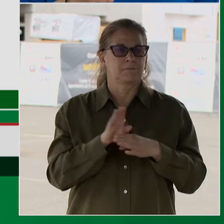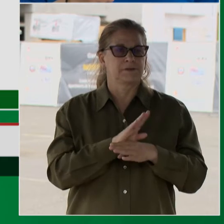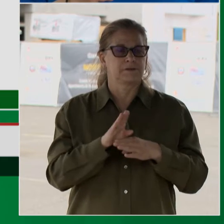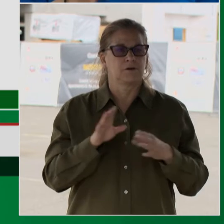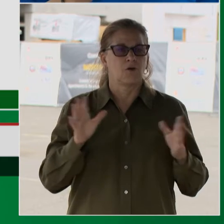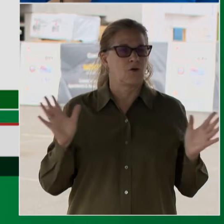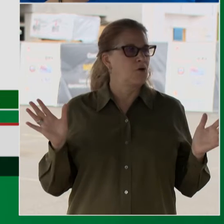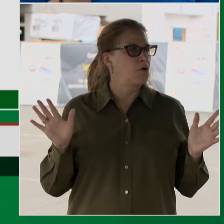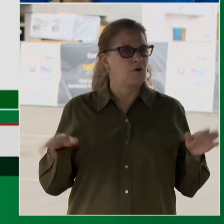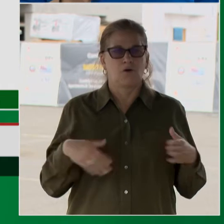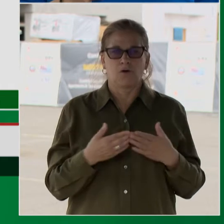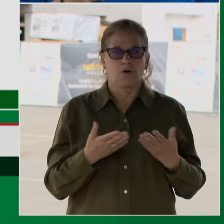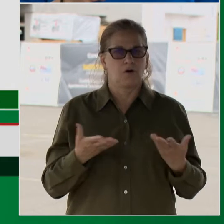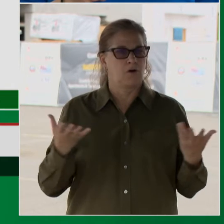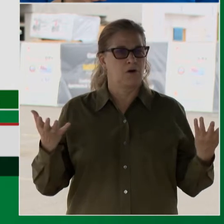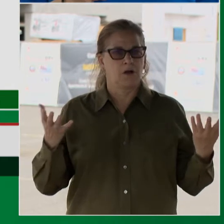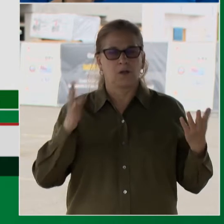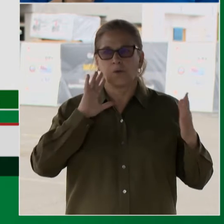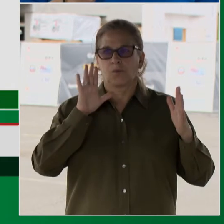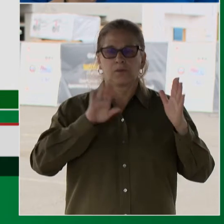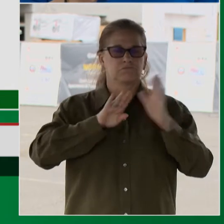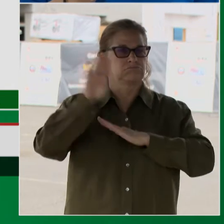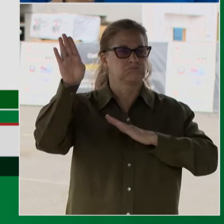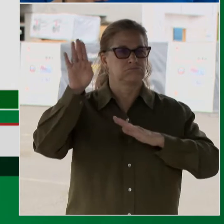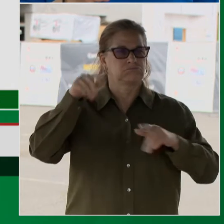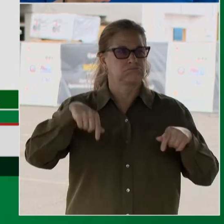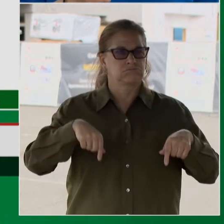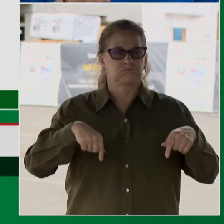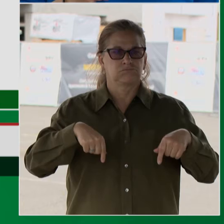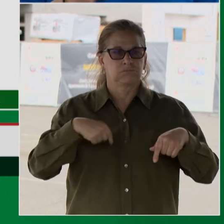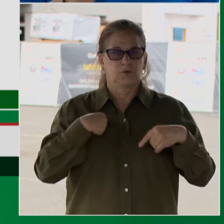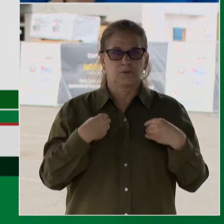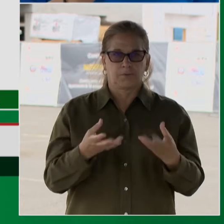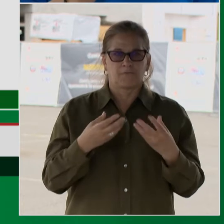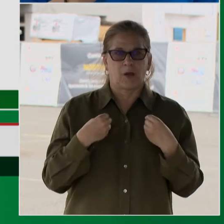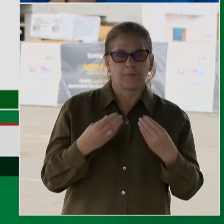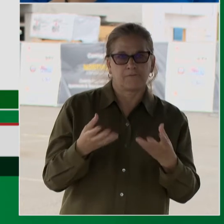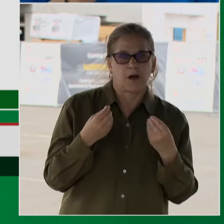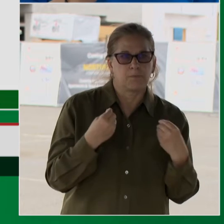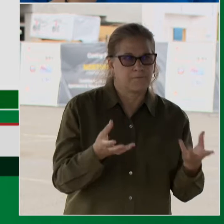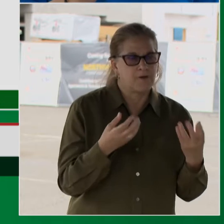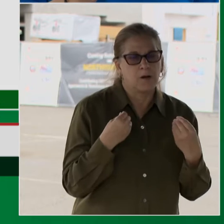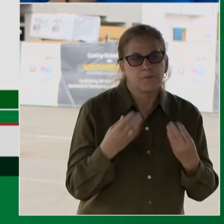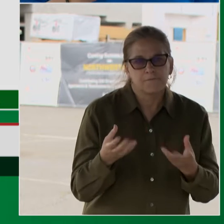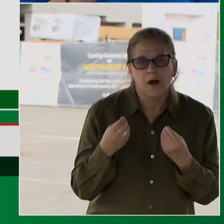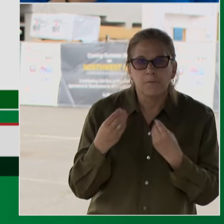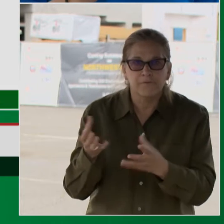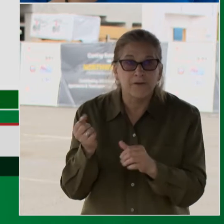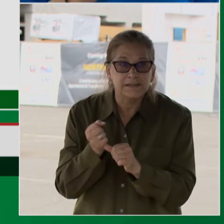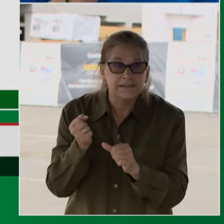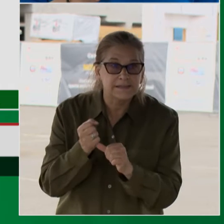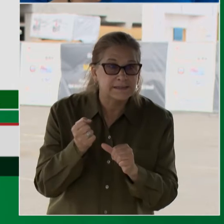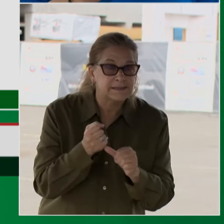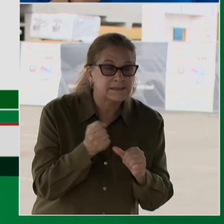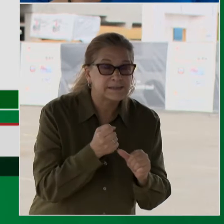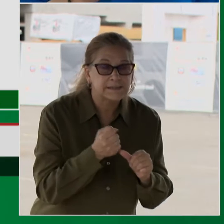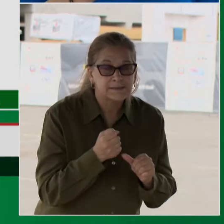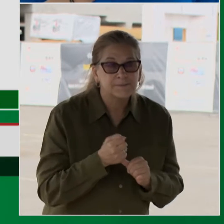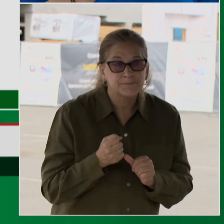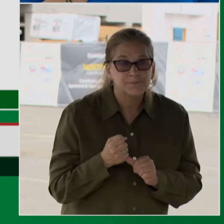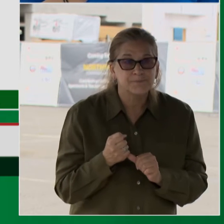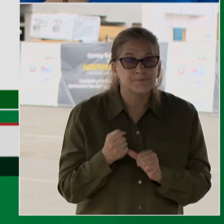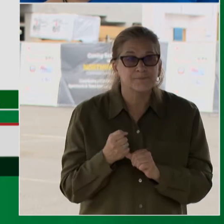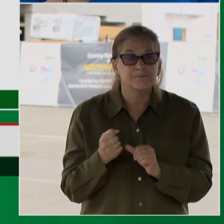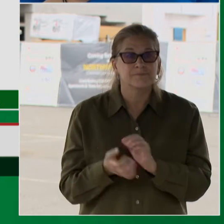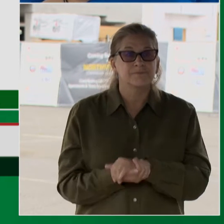off. And so the Training and Technical Assistance Hub is one of the things that I'm most excited about in this budget, because it's going to be, I think, when